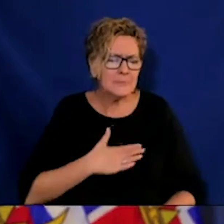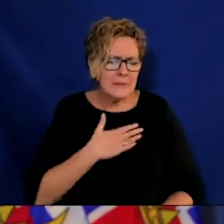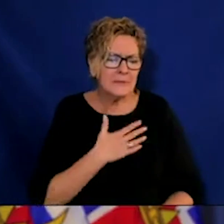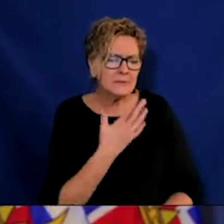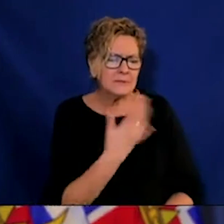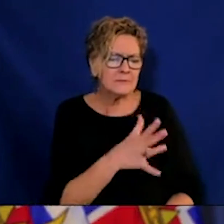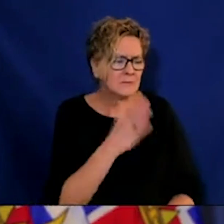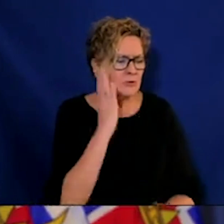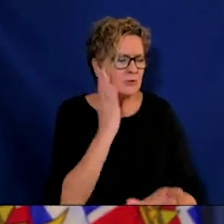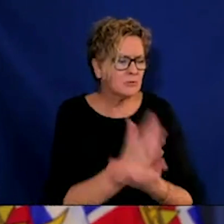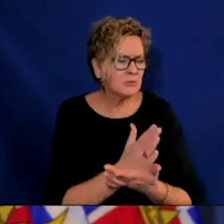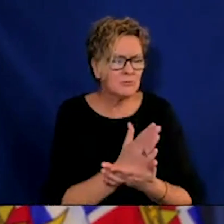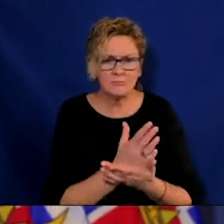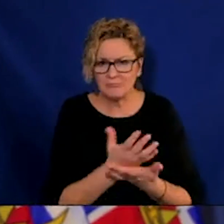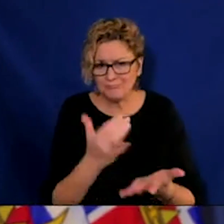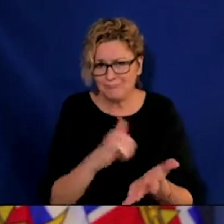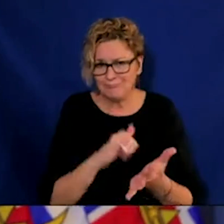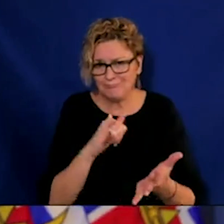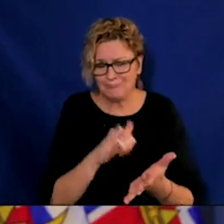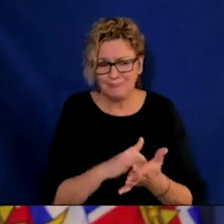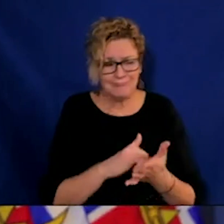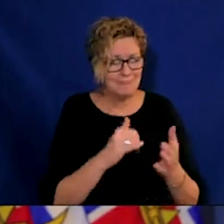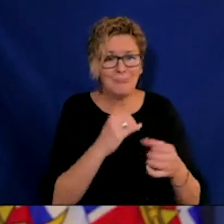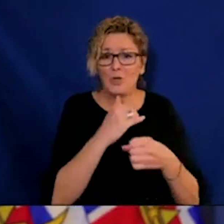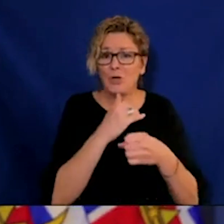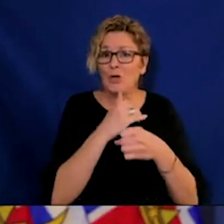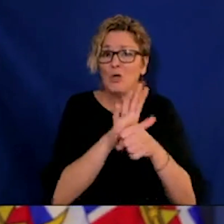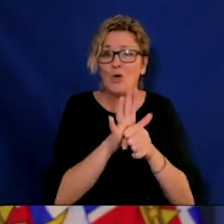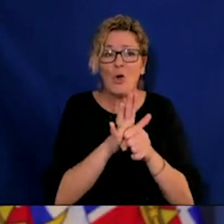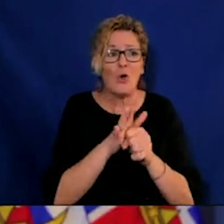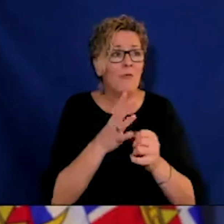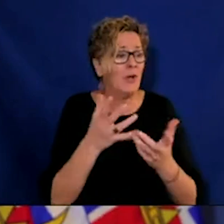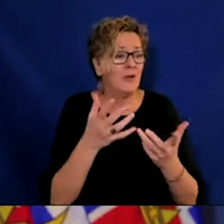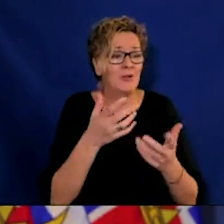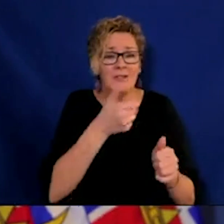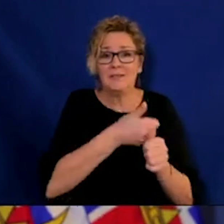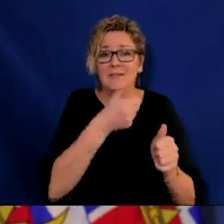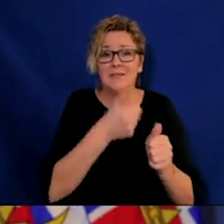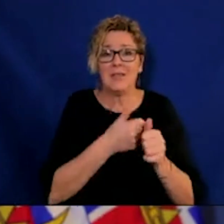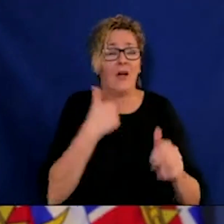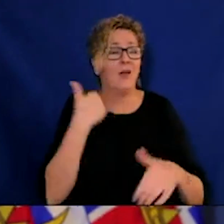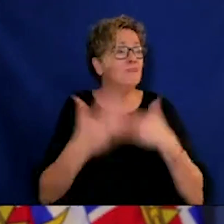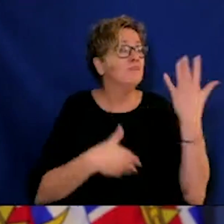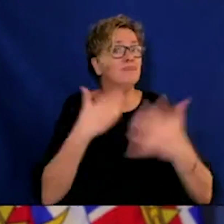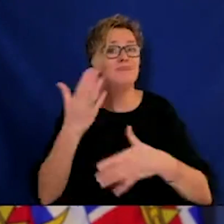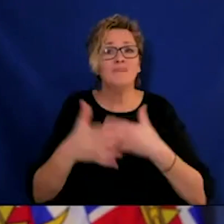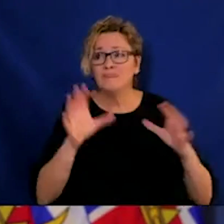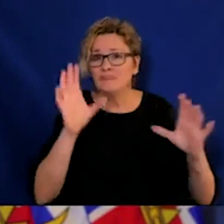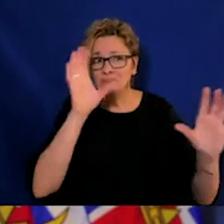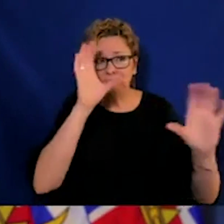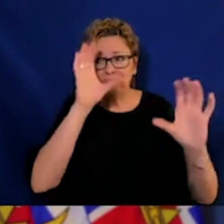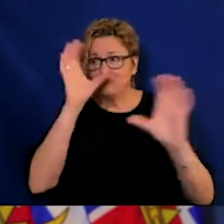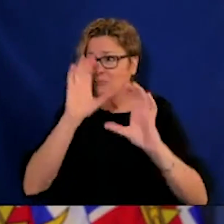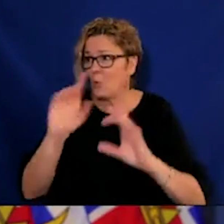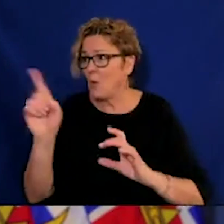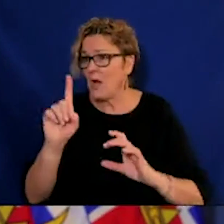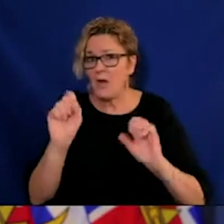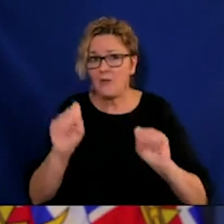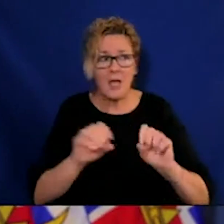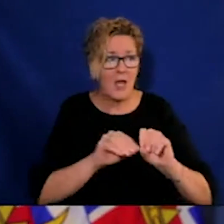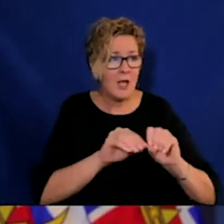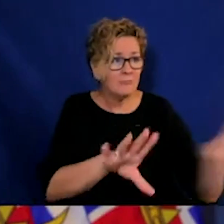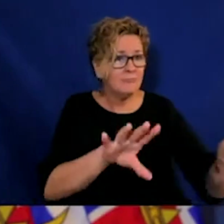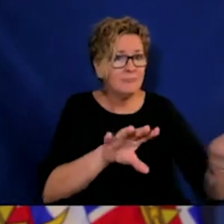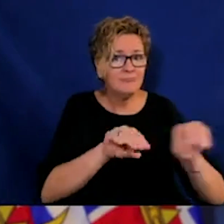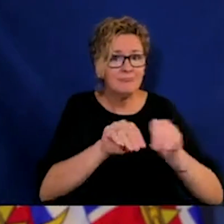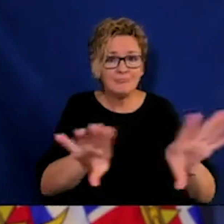does. It does it in our workplaces. It does it in our homes. It does it in our communities. It is relentless. And especially in the winter